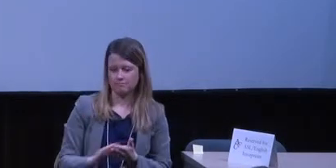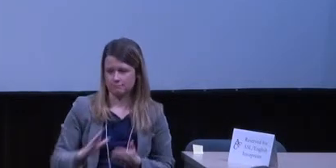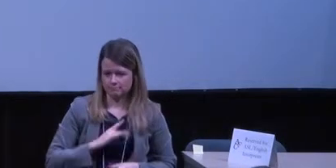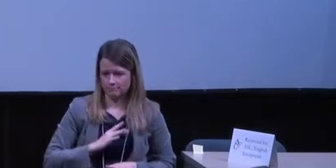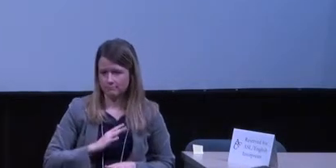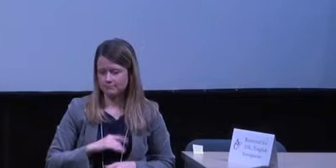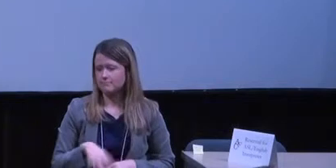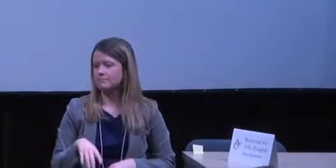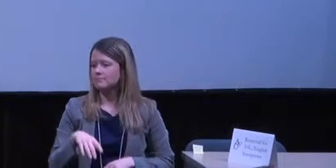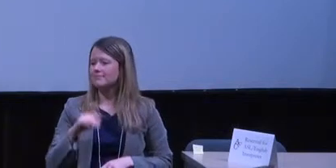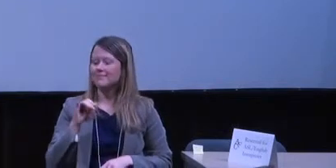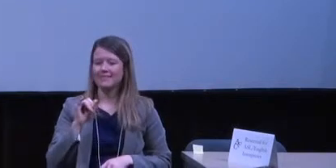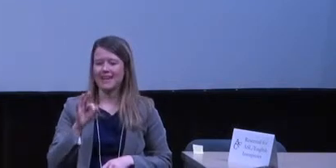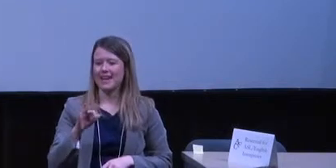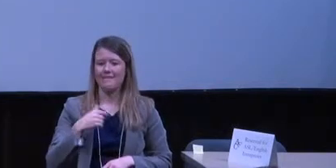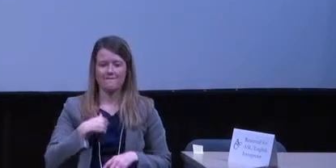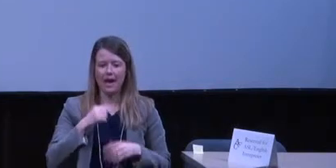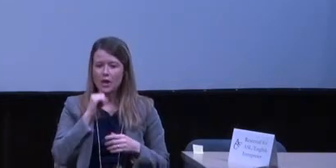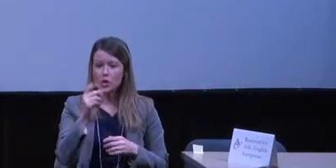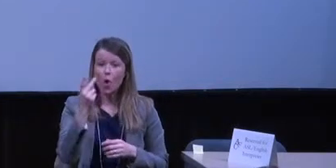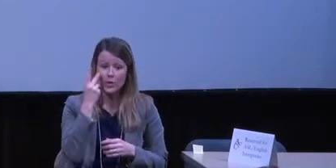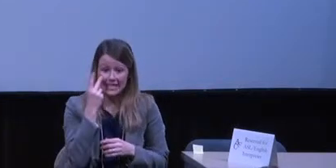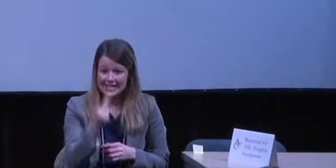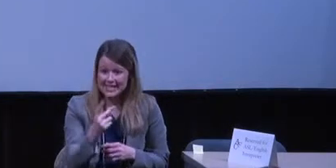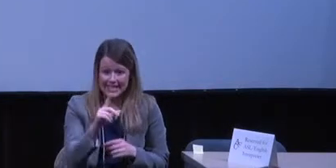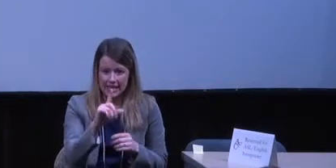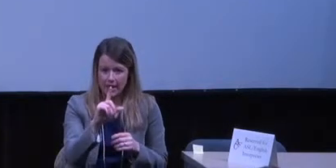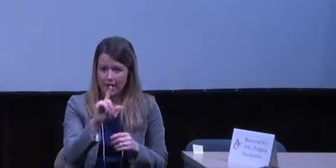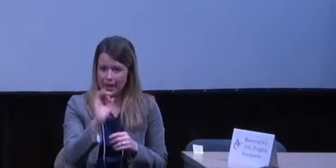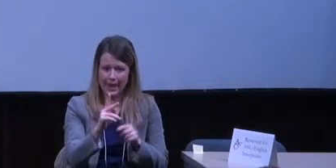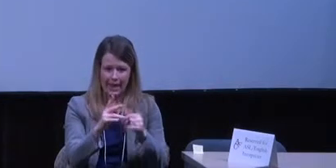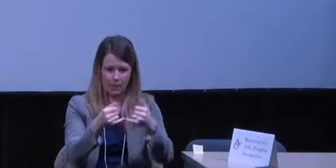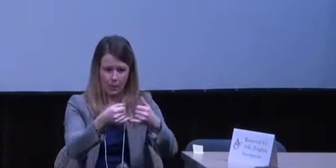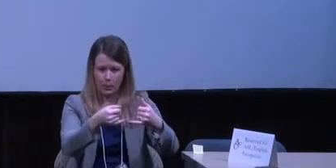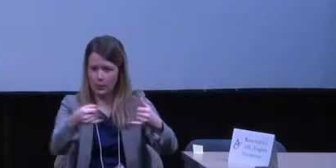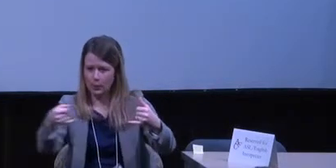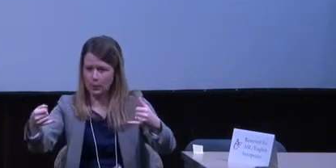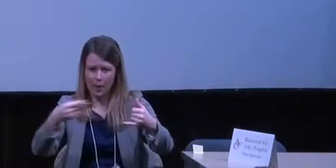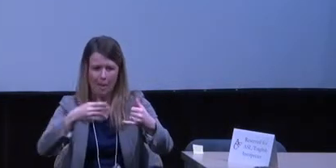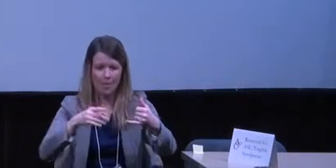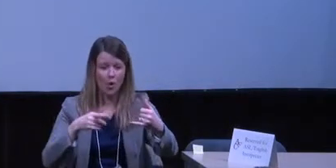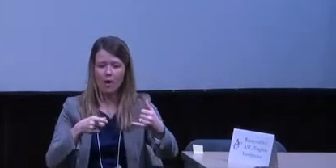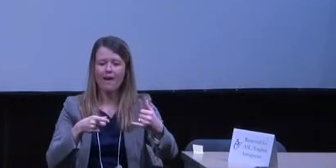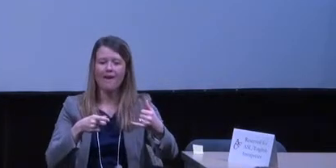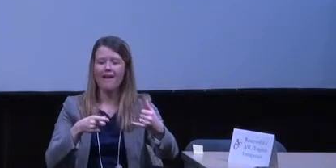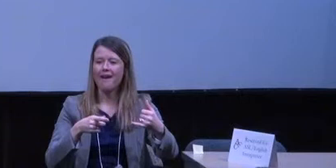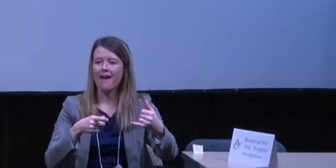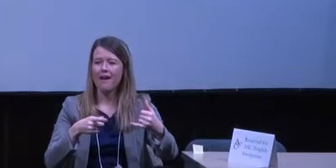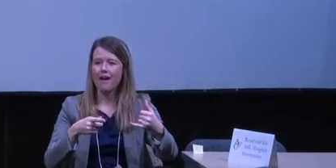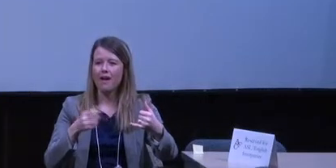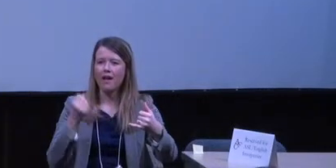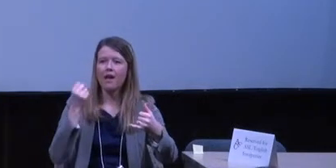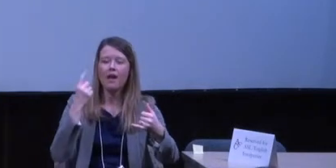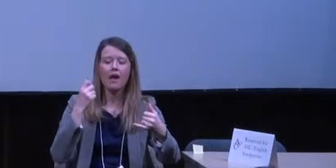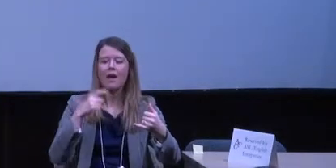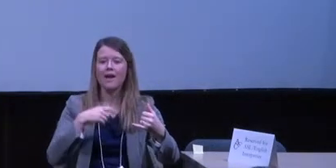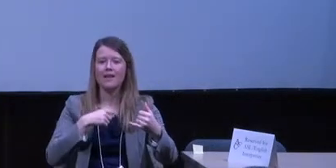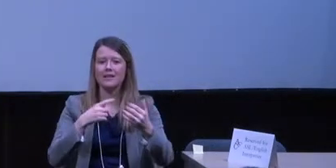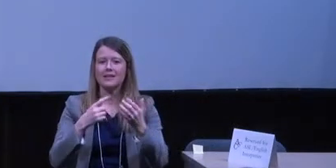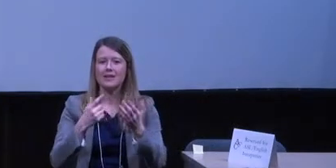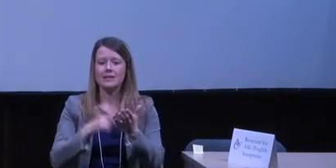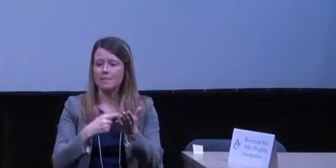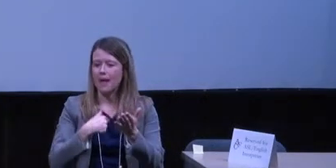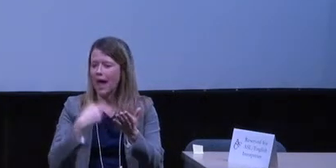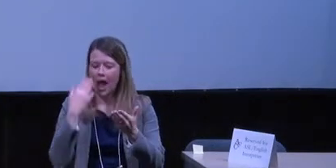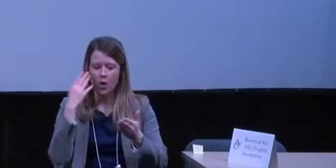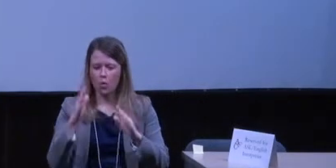I don't visually see them, I'm going to get a list that says click here, click here, click here. Well, I don't know which click here on the list is going